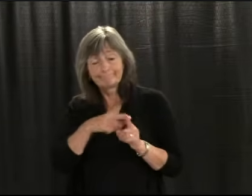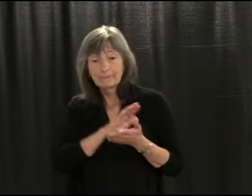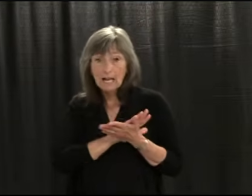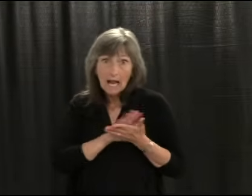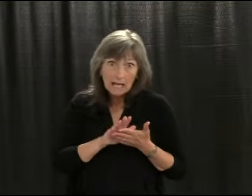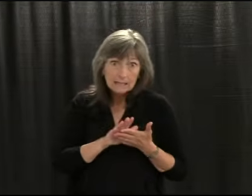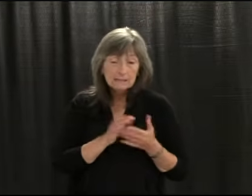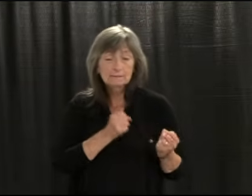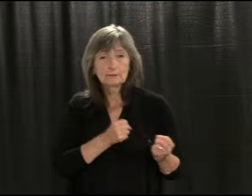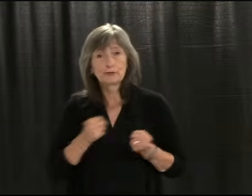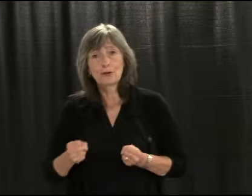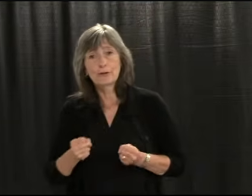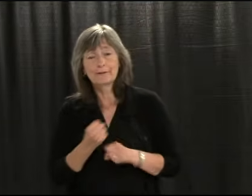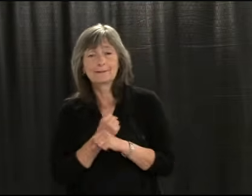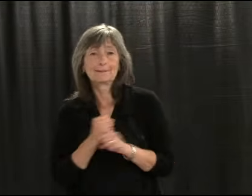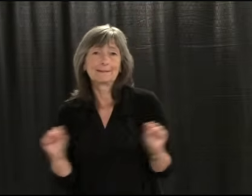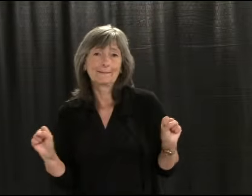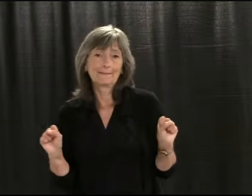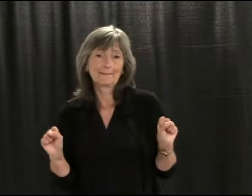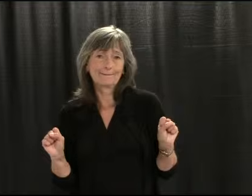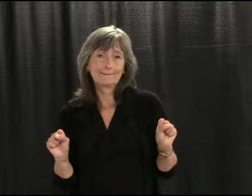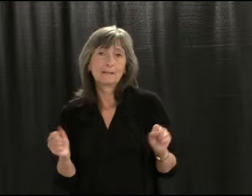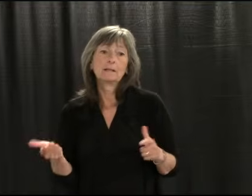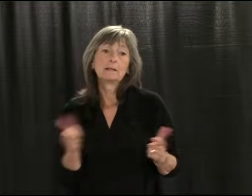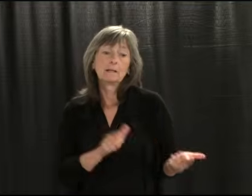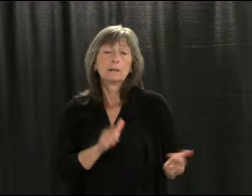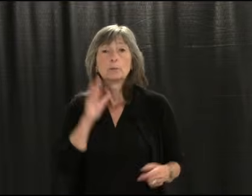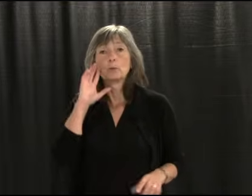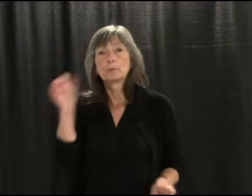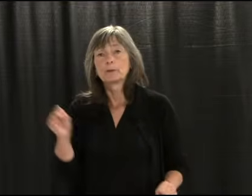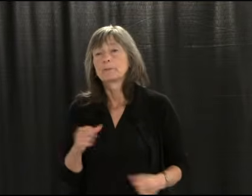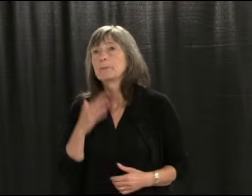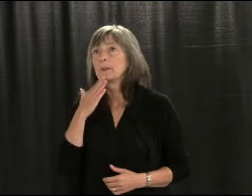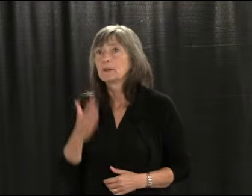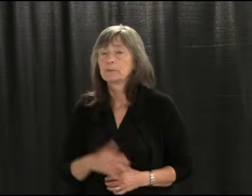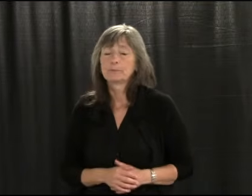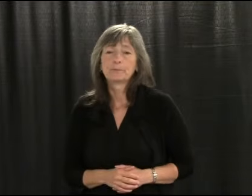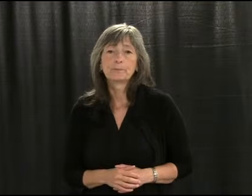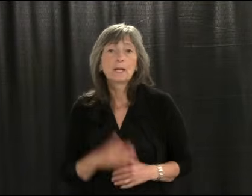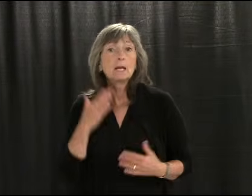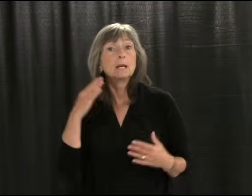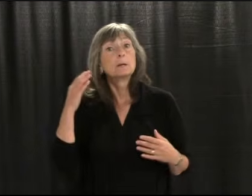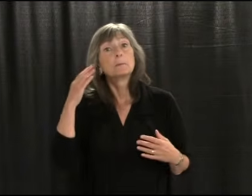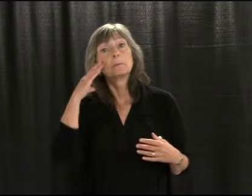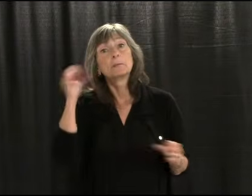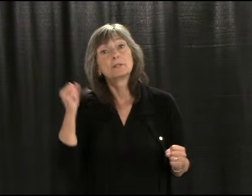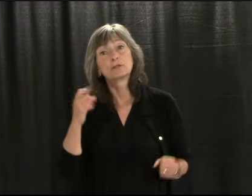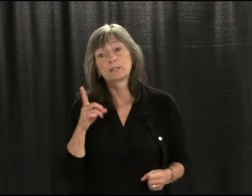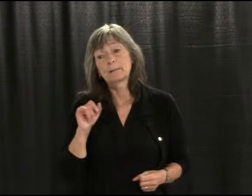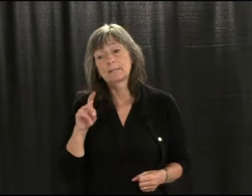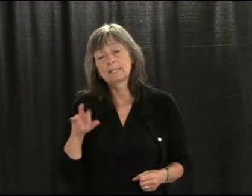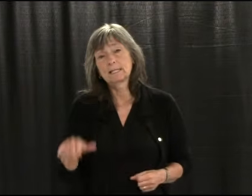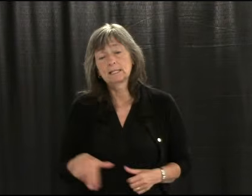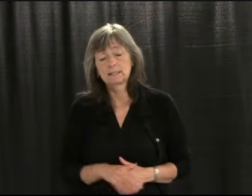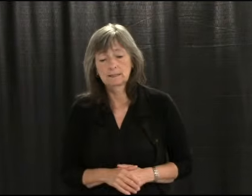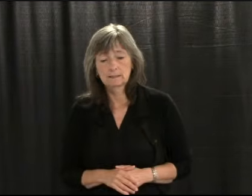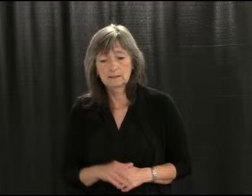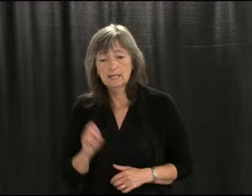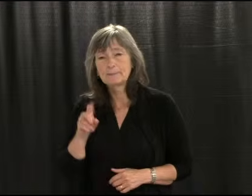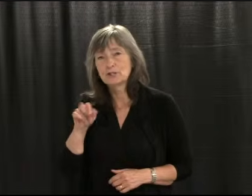kind, and stay safe. Thank you, Premier. Back to you. Thank you, Minister. Minister Dempster. Thank you, Premier. Good afternoon,